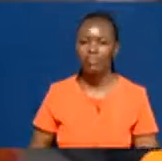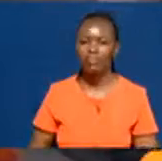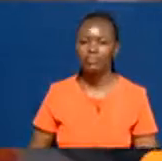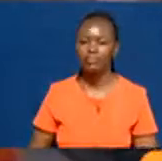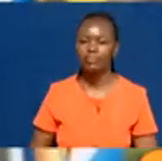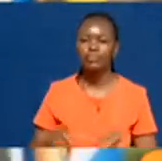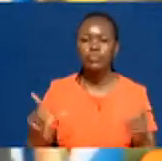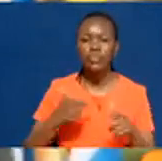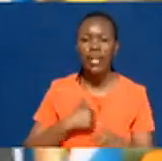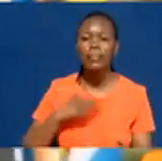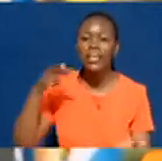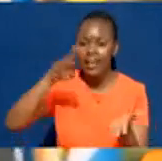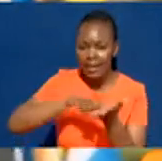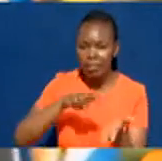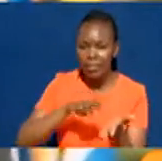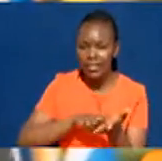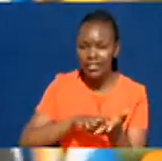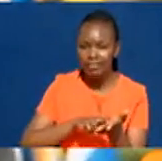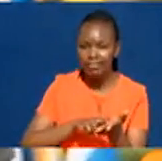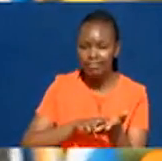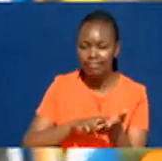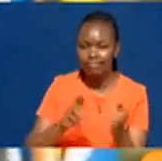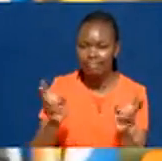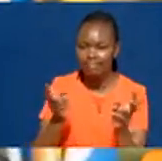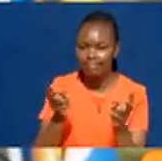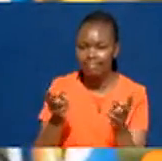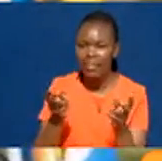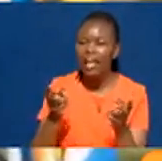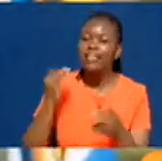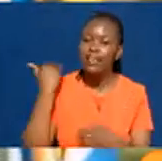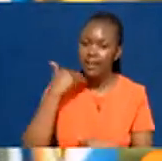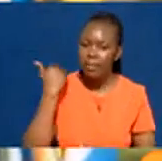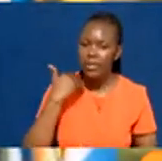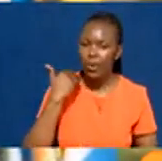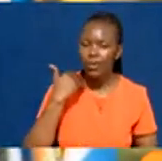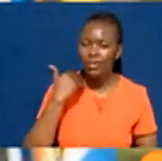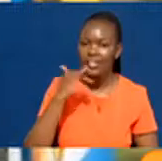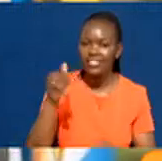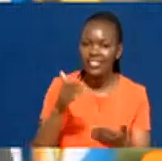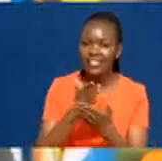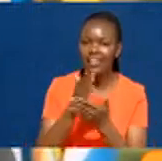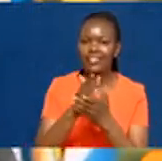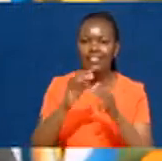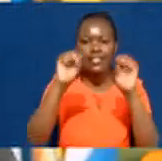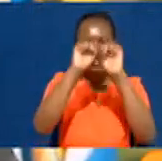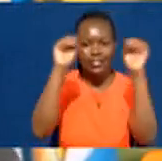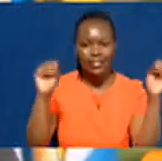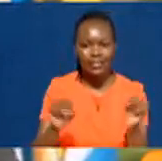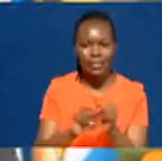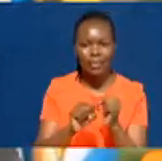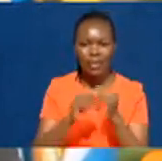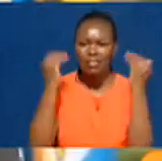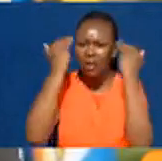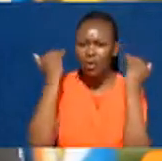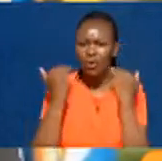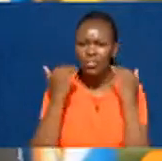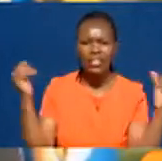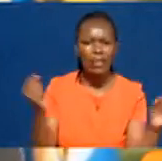Let me say it again. The criminal justice system will never be used